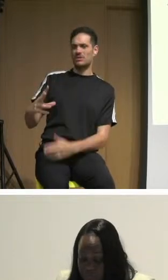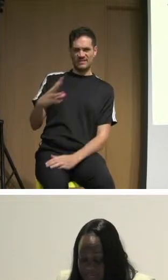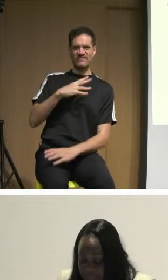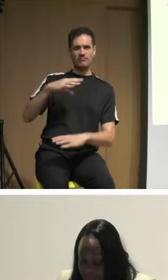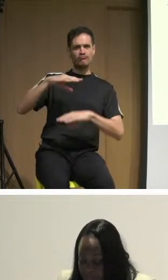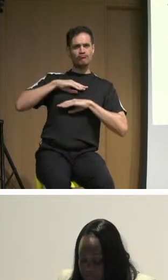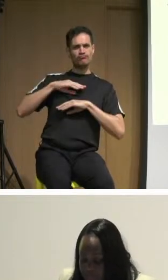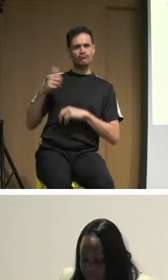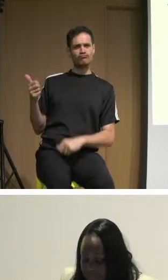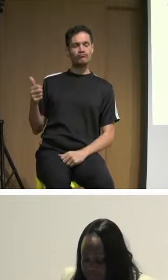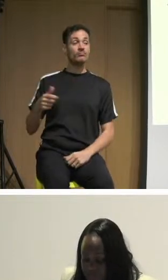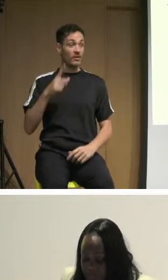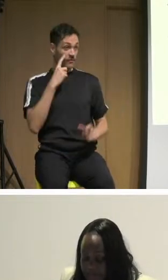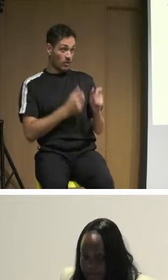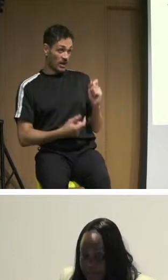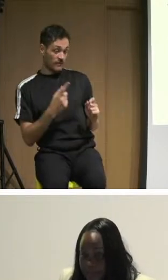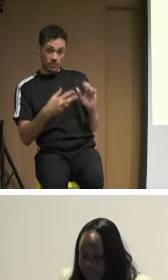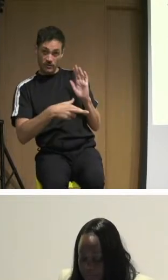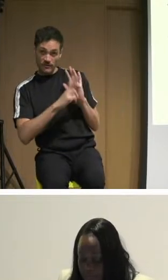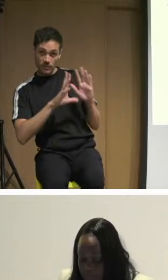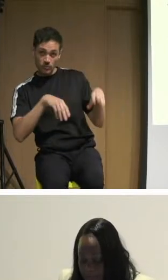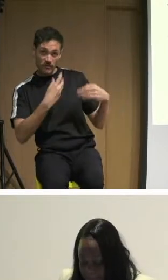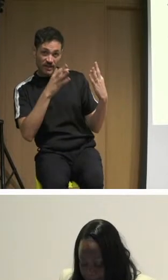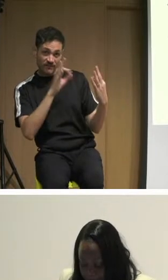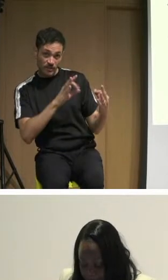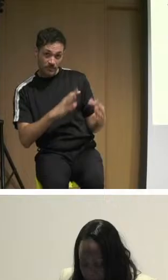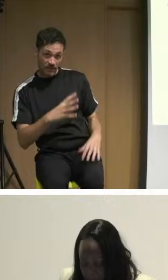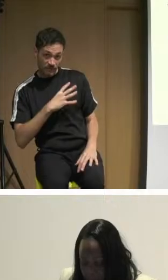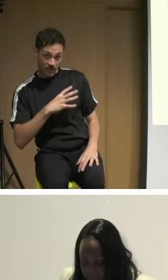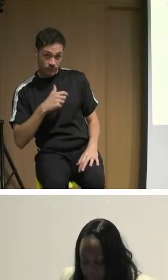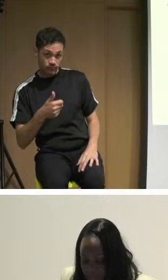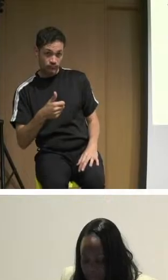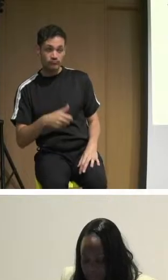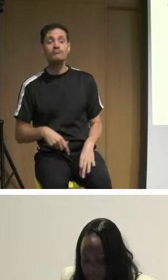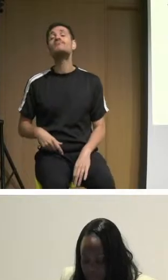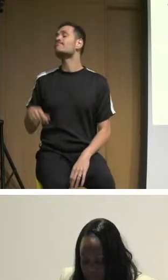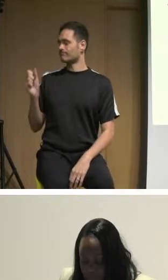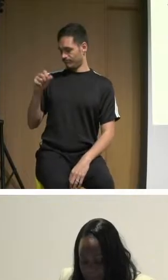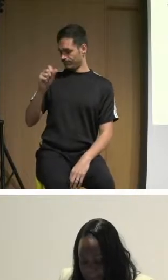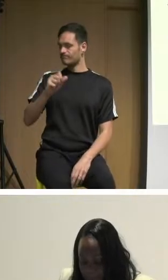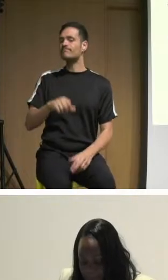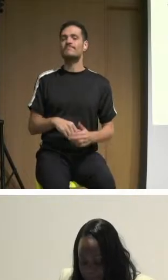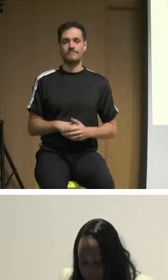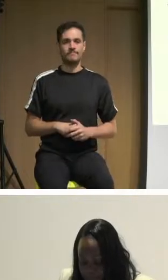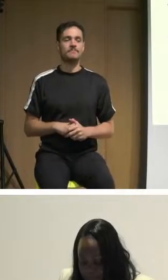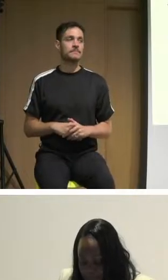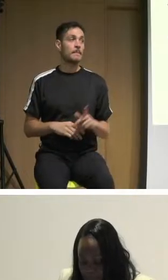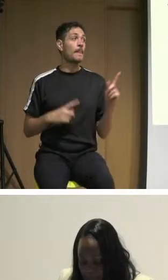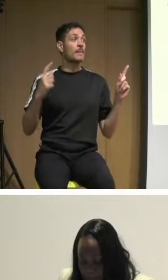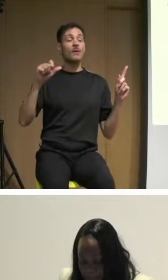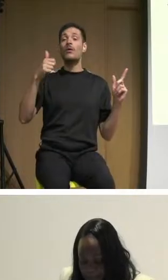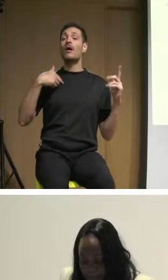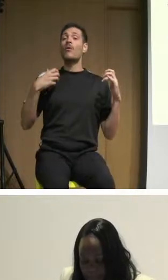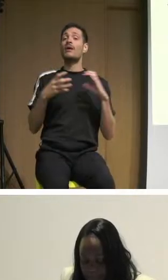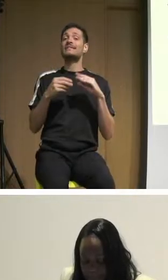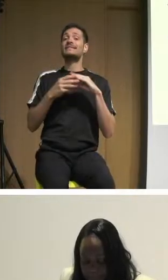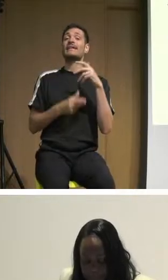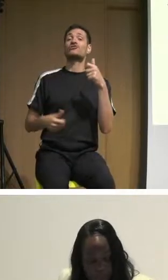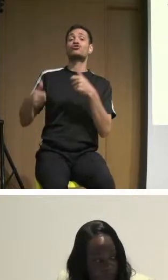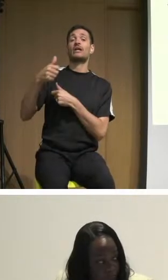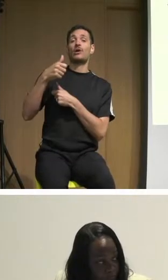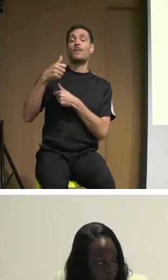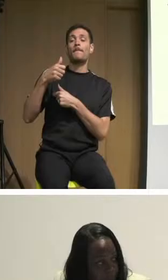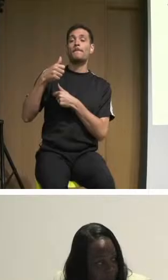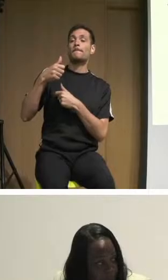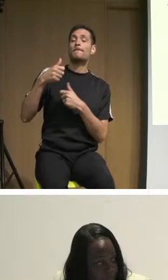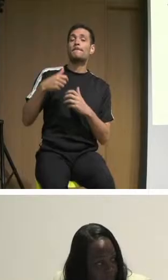review the document and provide some feedback. yes. Yes. Okay. So 2 weeks. the other So let thing me I put want a to say, date on Chair, is I want to